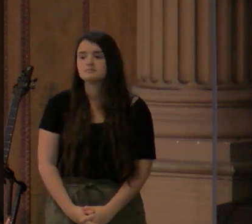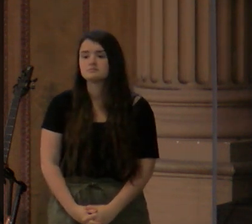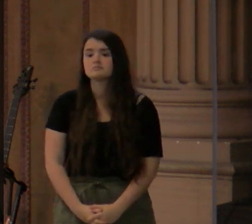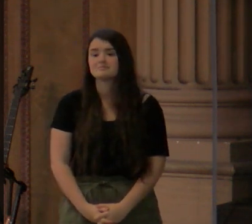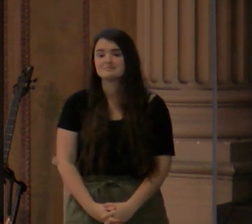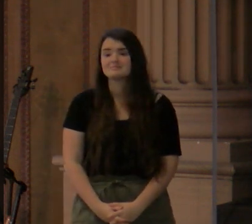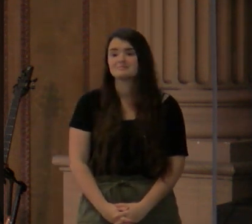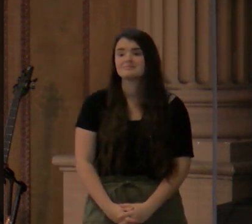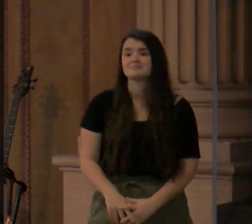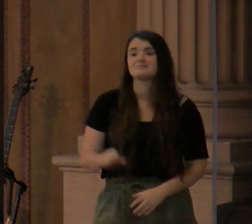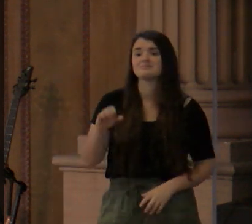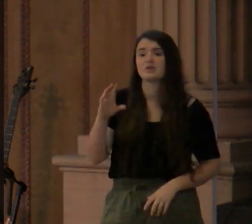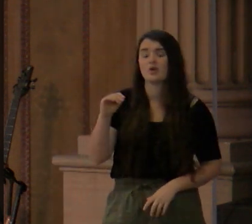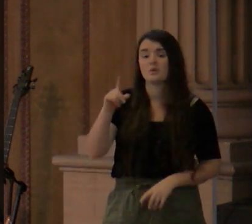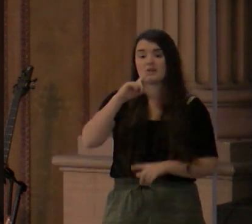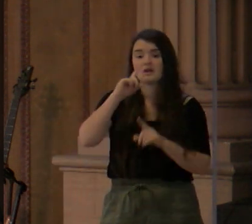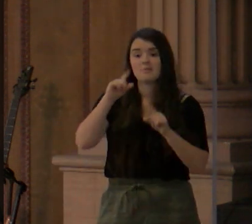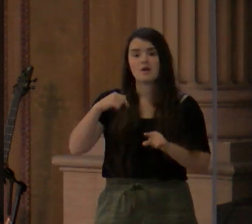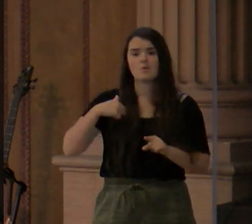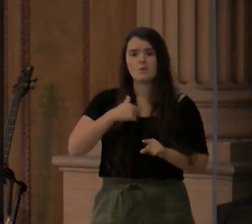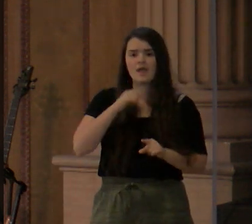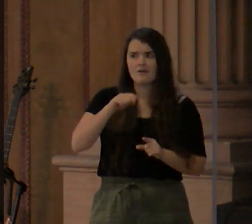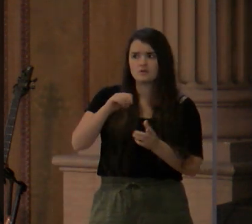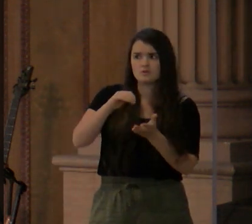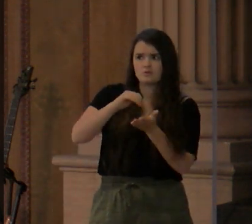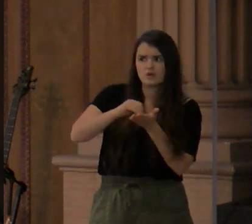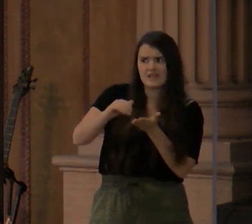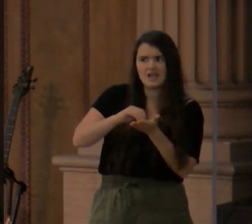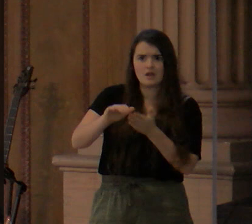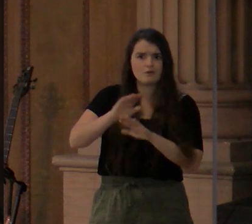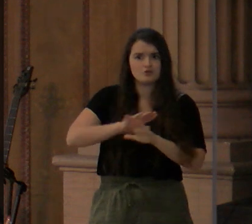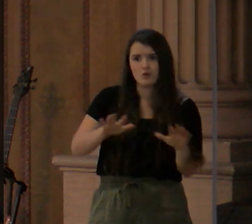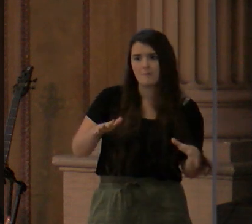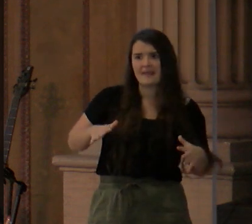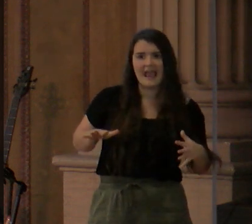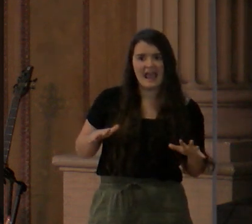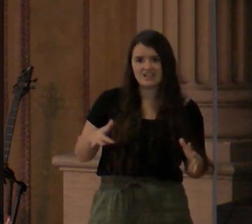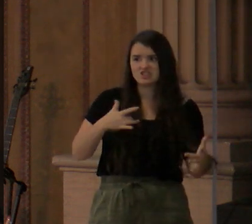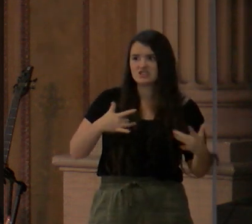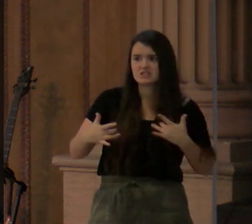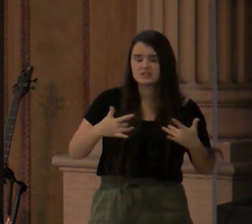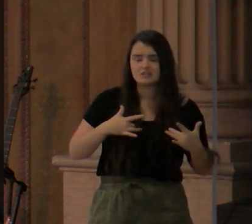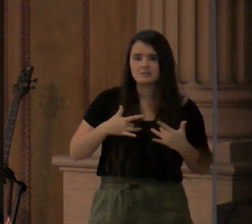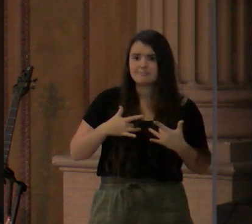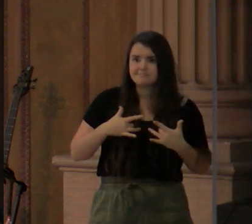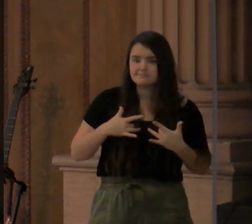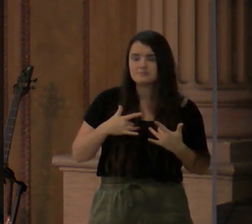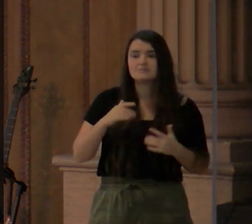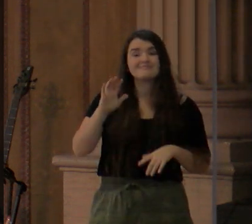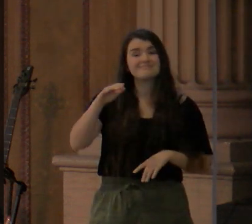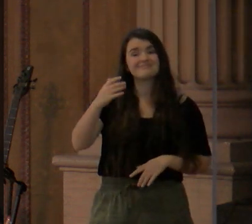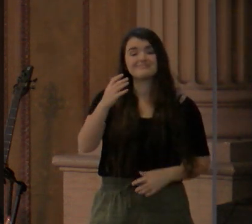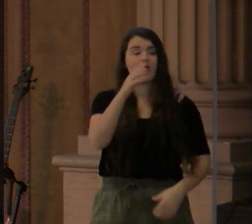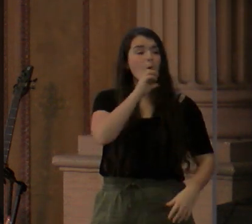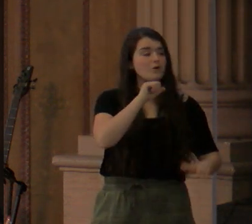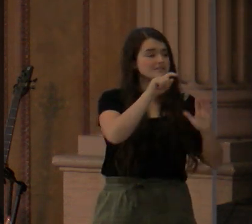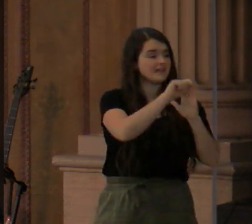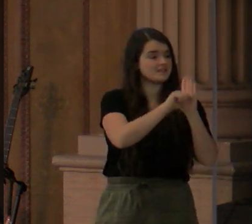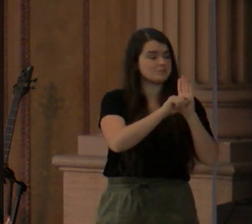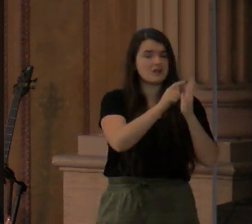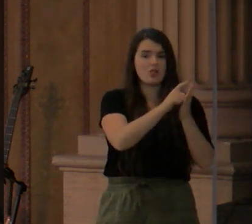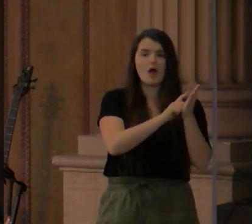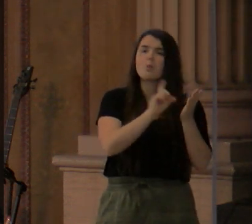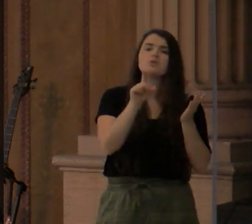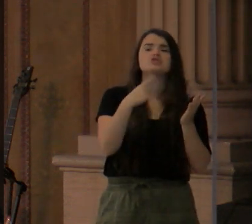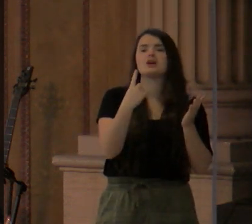So we're commanded to forgive and to not be anxious. And the Old Testament law mainly, though not exclusively, made commandments about